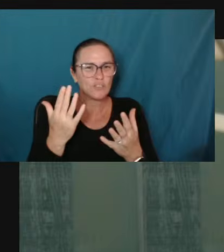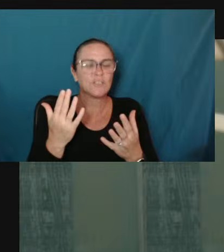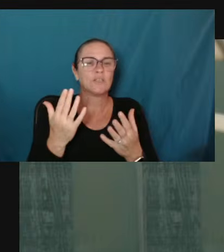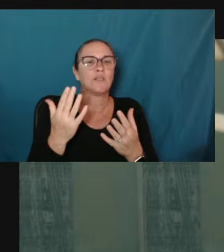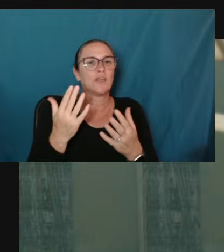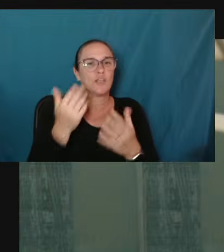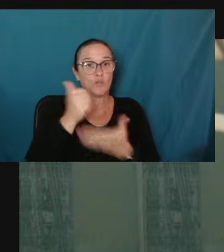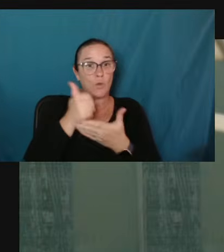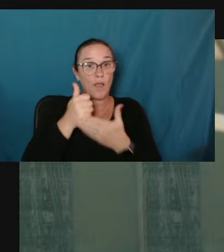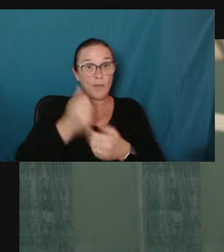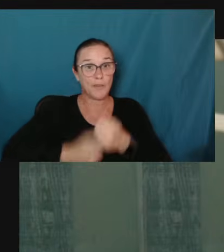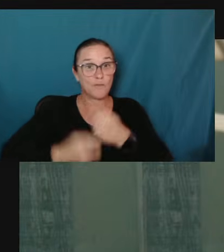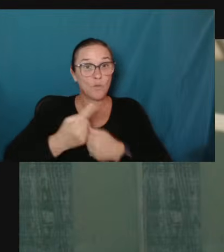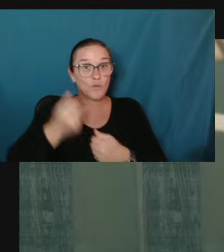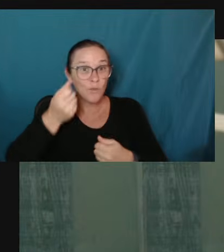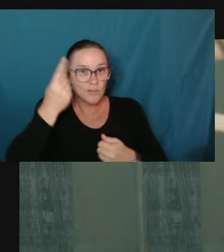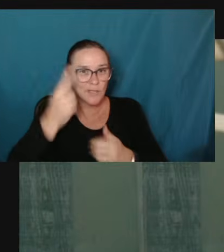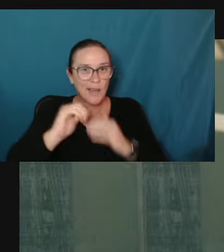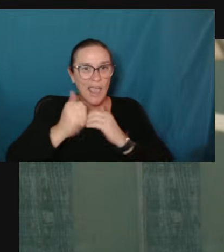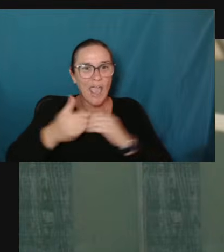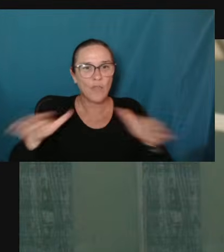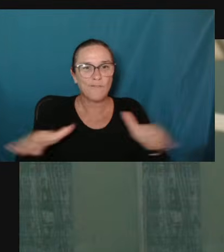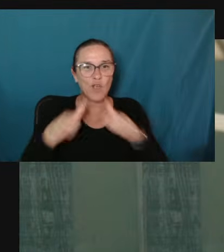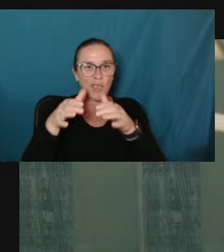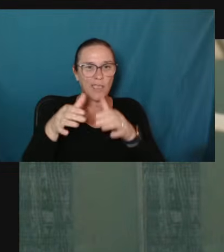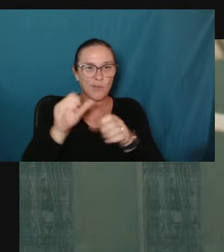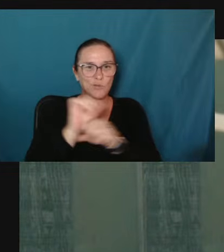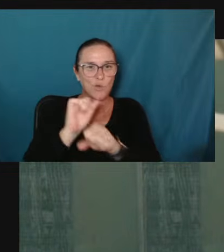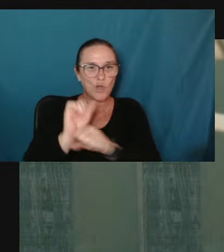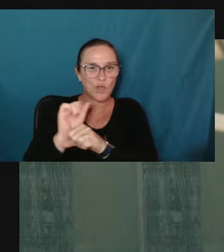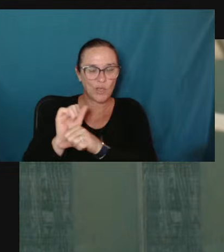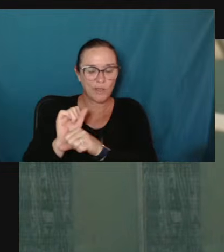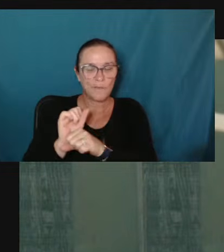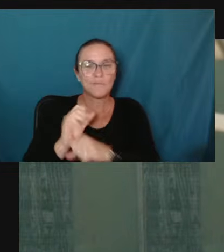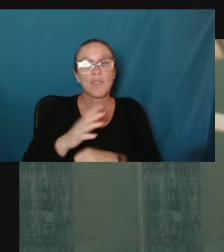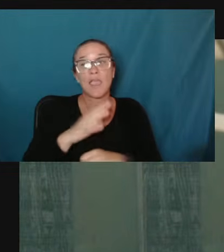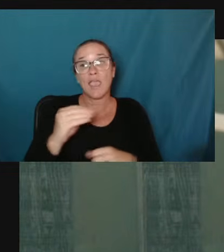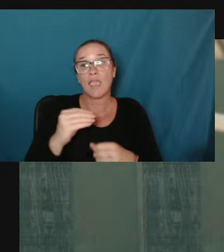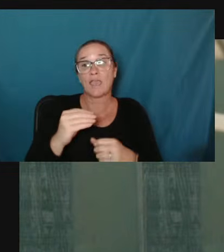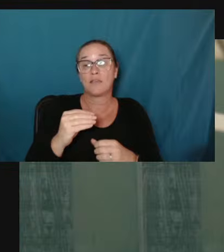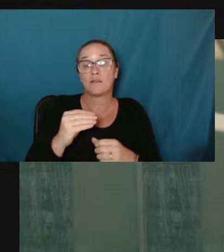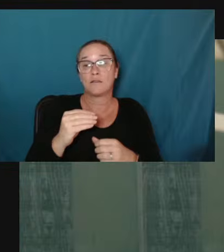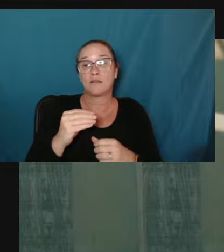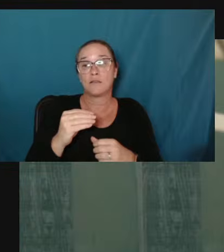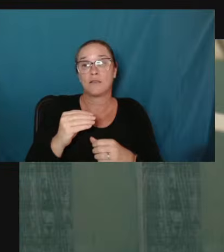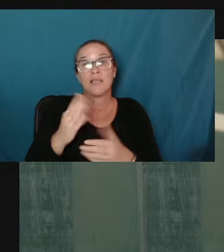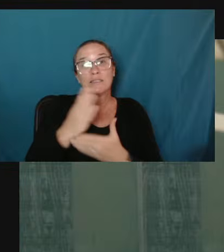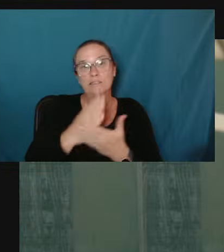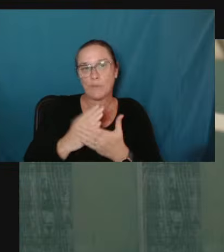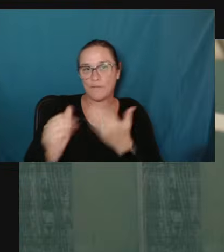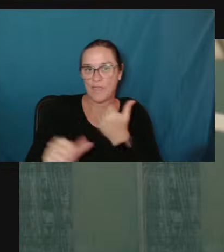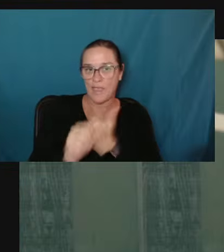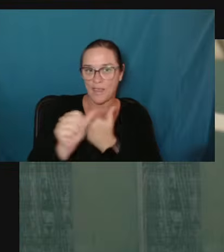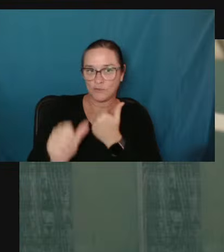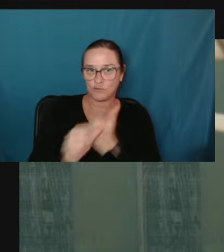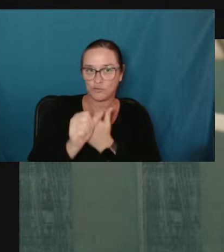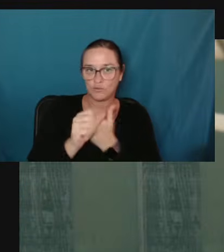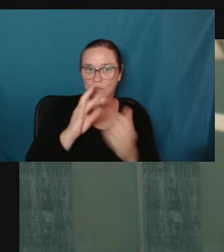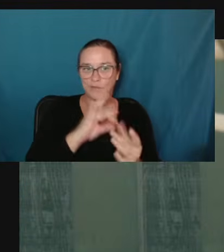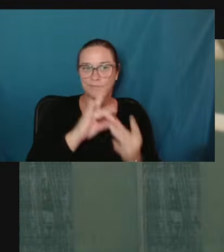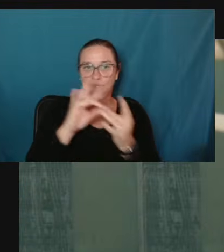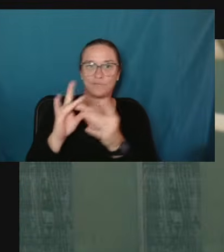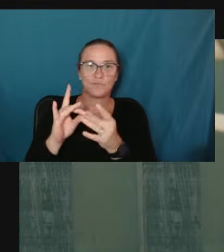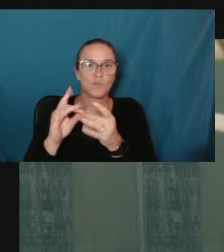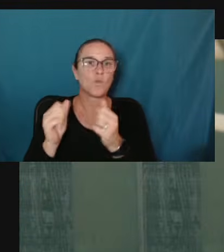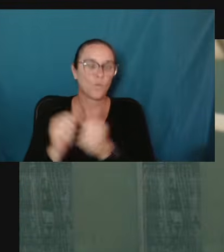understand kind of how these volcanoes work. And along with that, some of the hazards that are associated with how